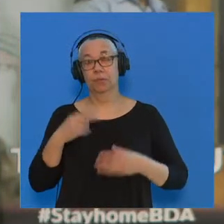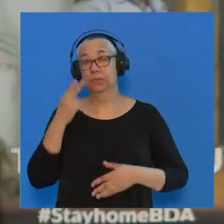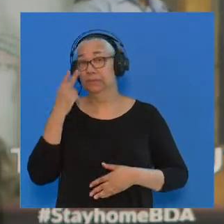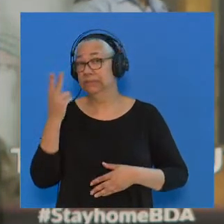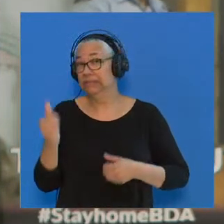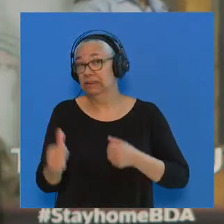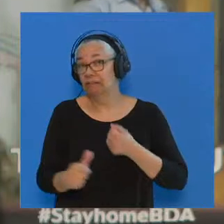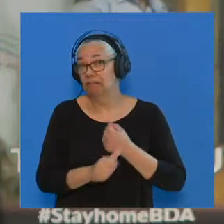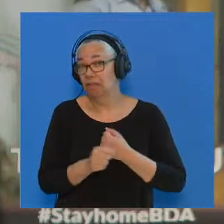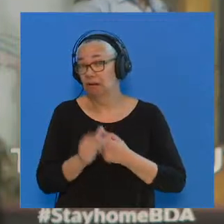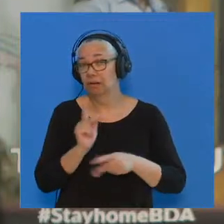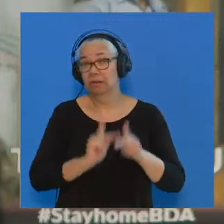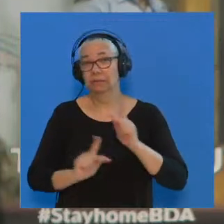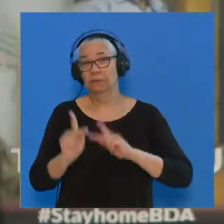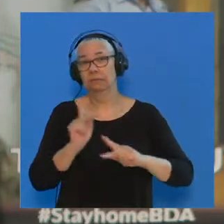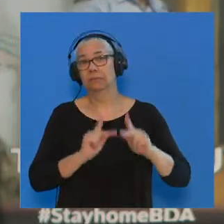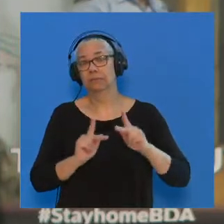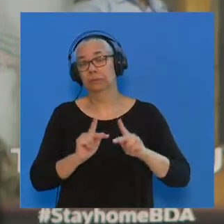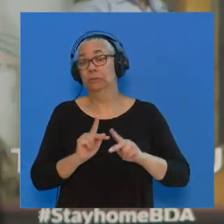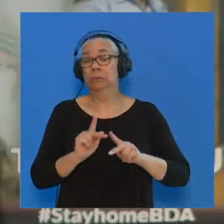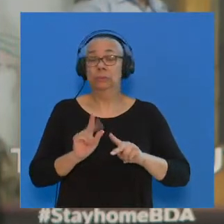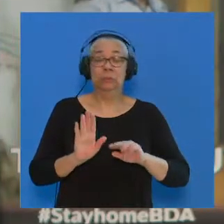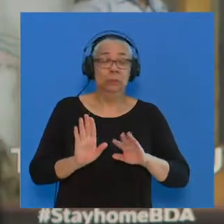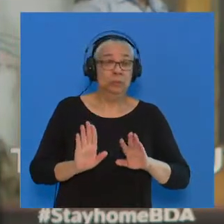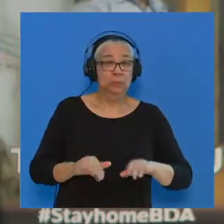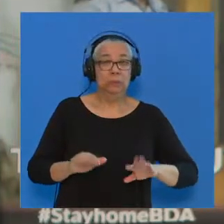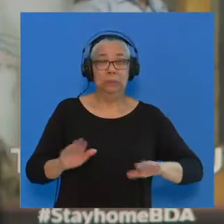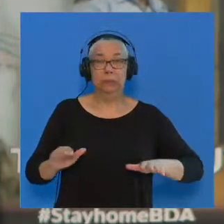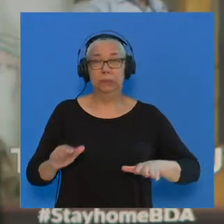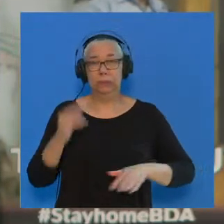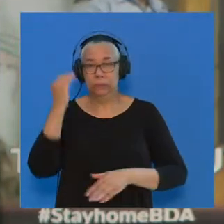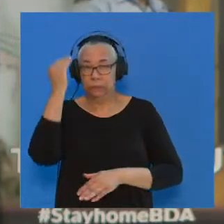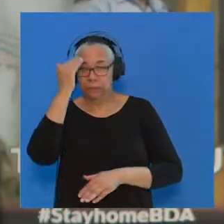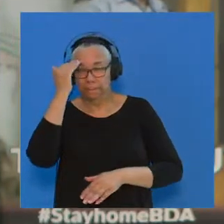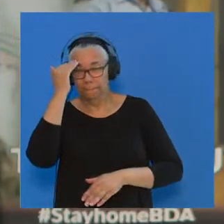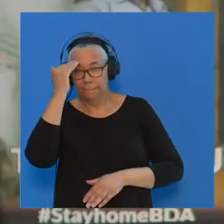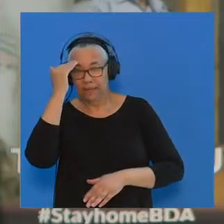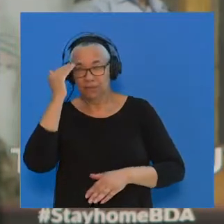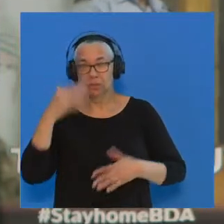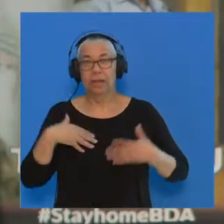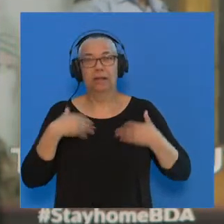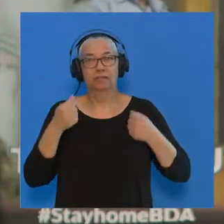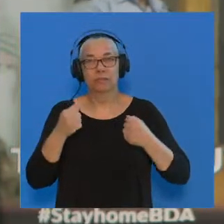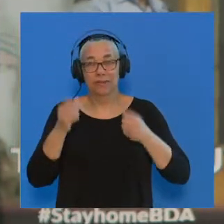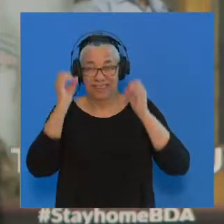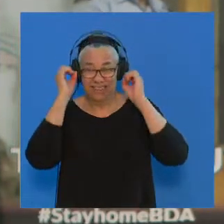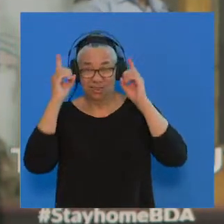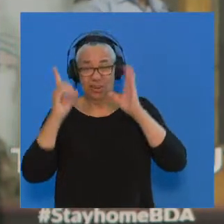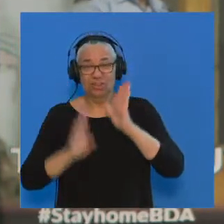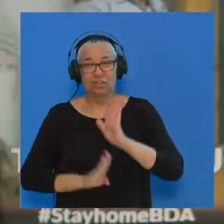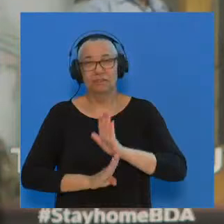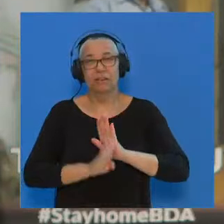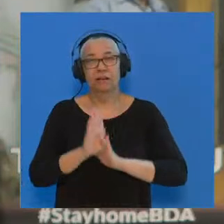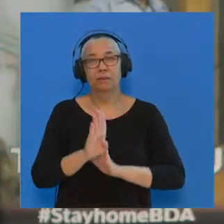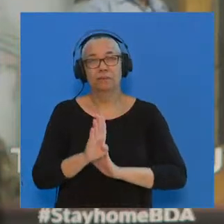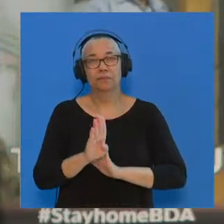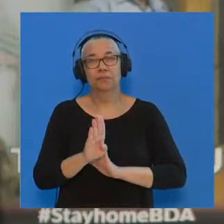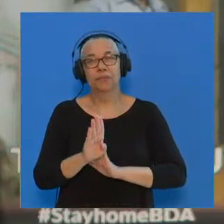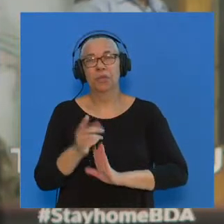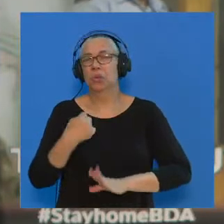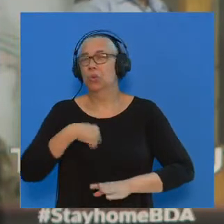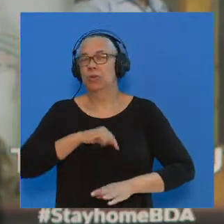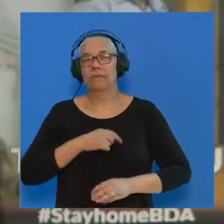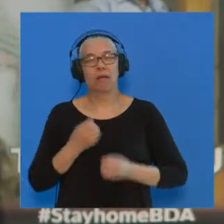is caused for children's mental health and or educational development. Though we've done a lot of